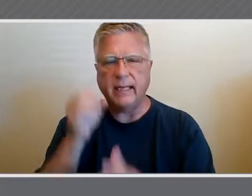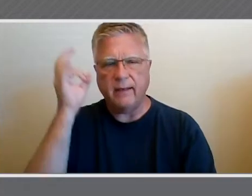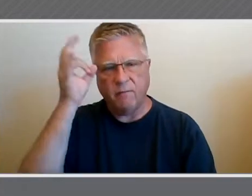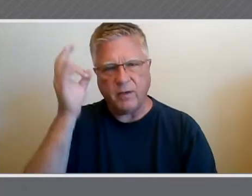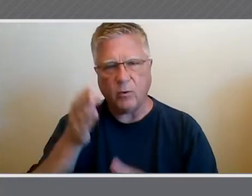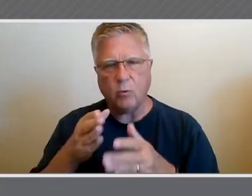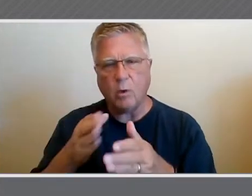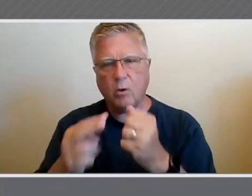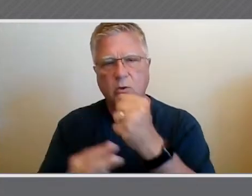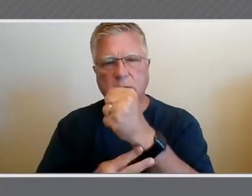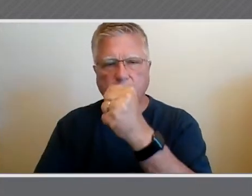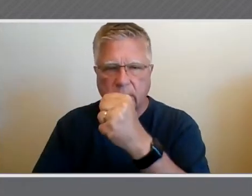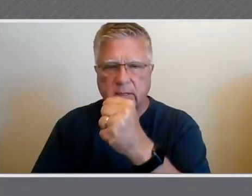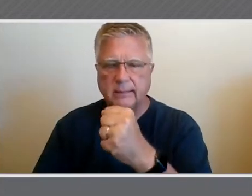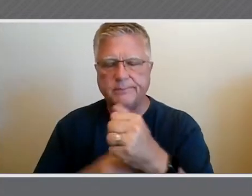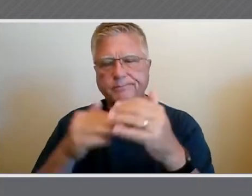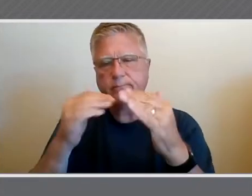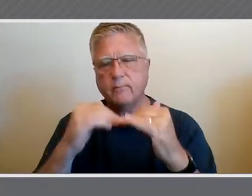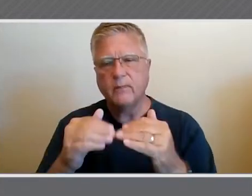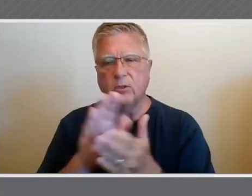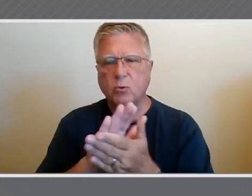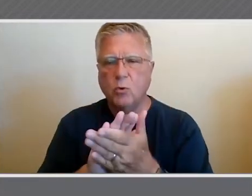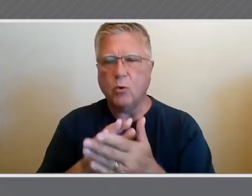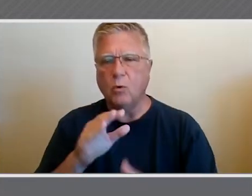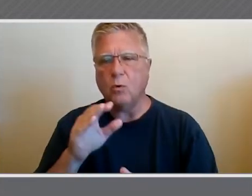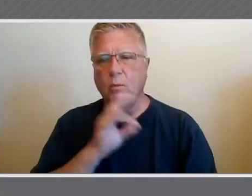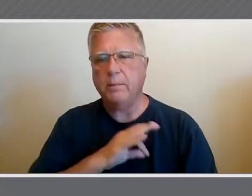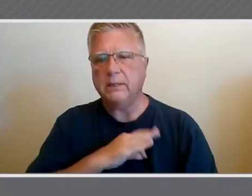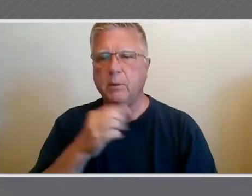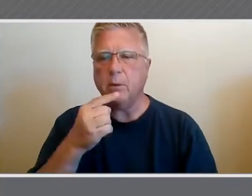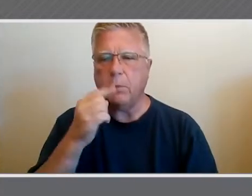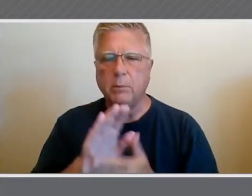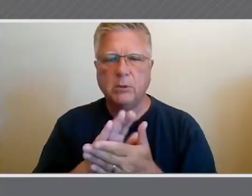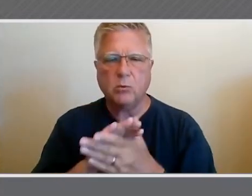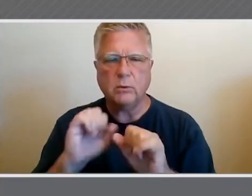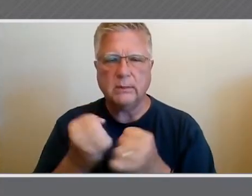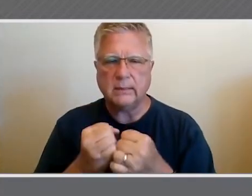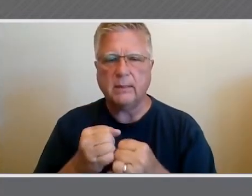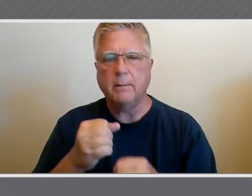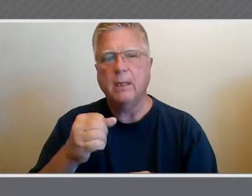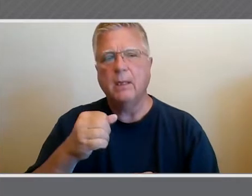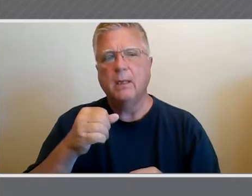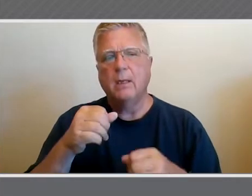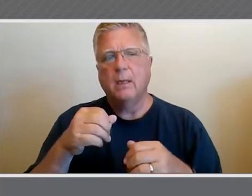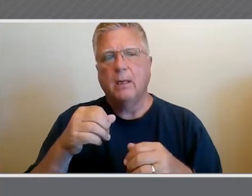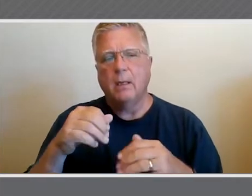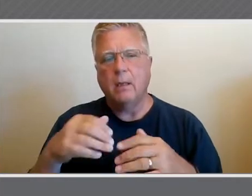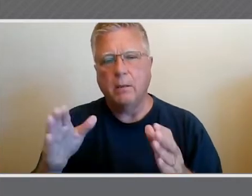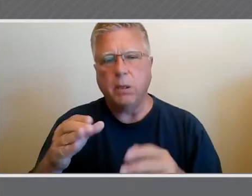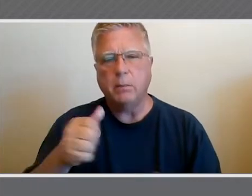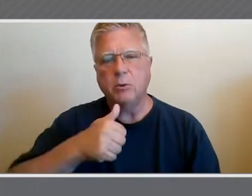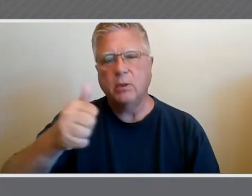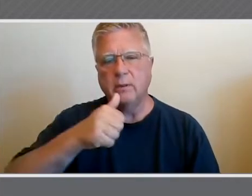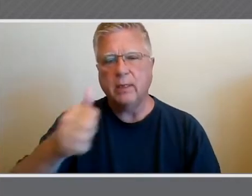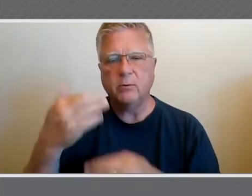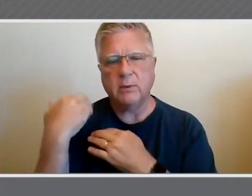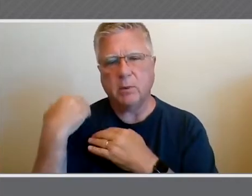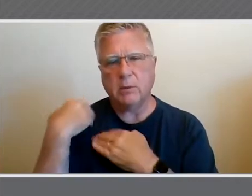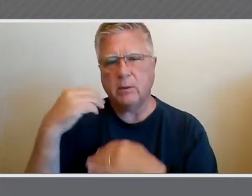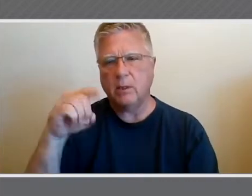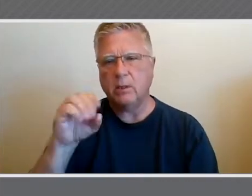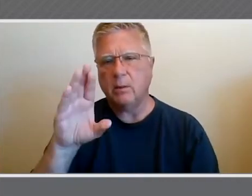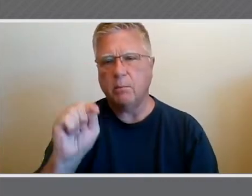bridges, schools, that's Pittsburgh Public School System. Public transportation is the responsibility of the Port Authority.